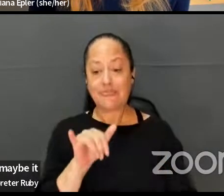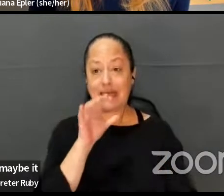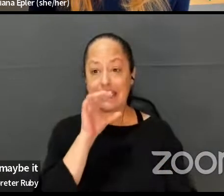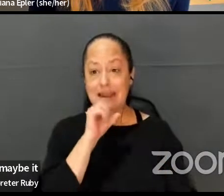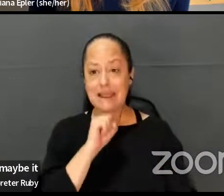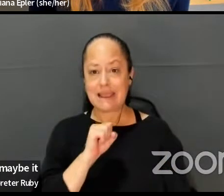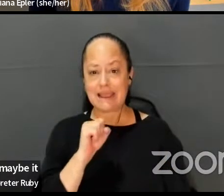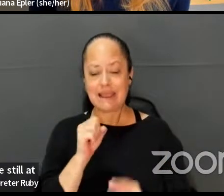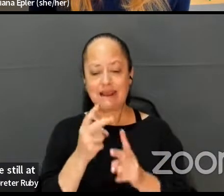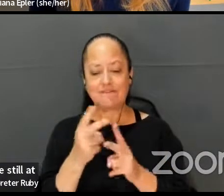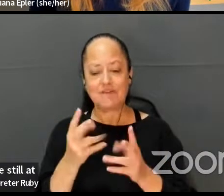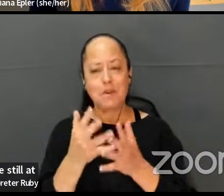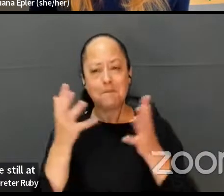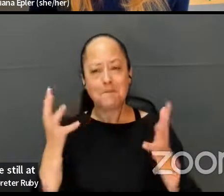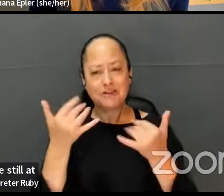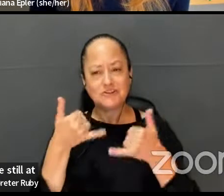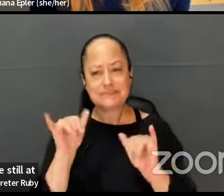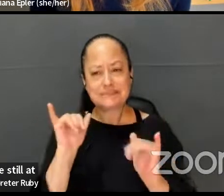a student,